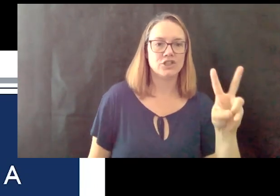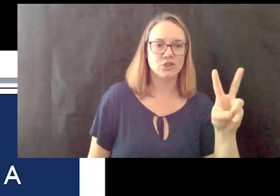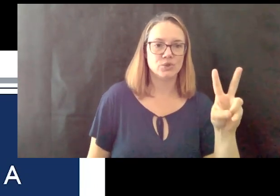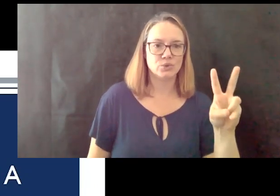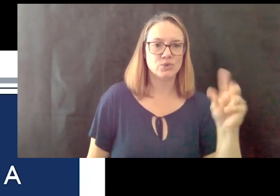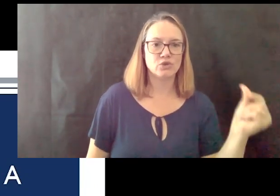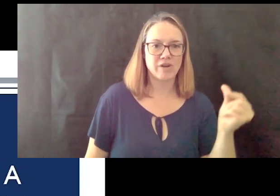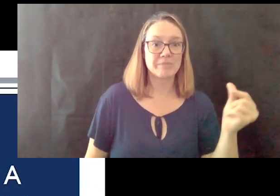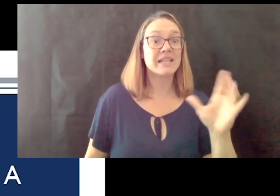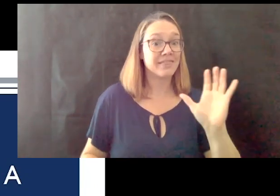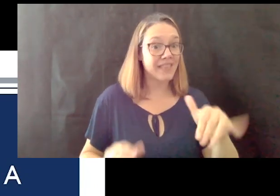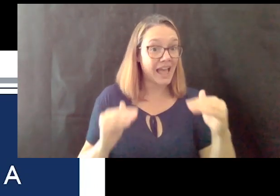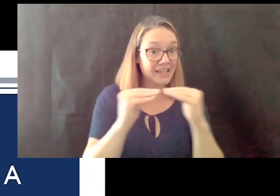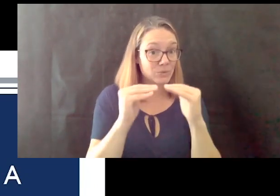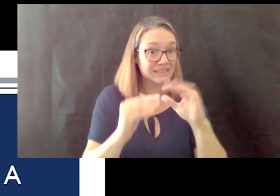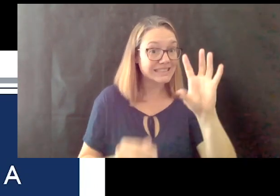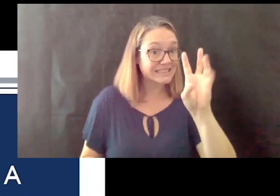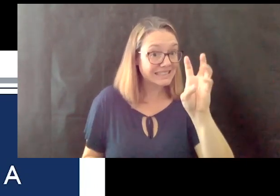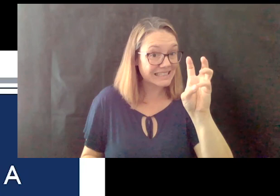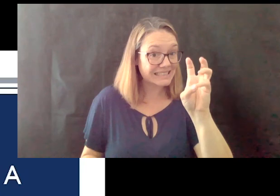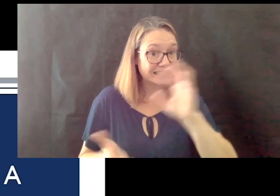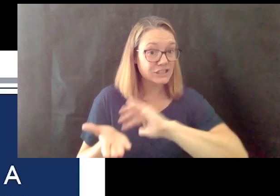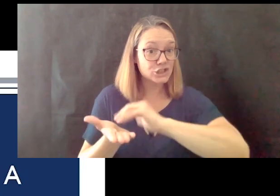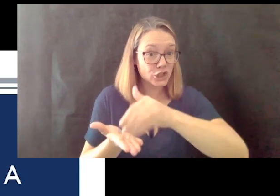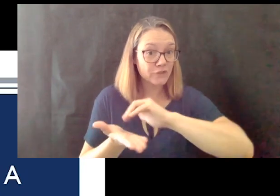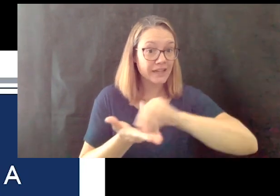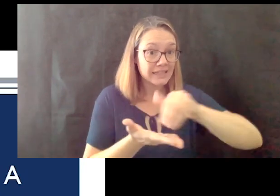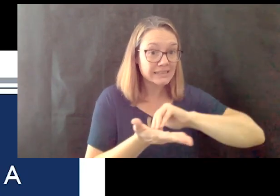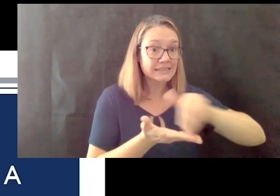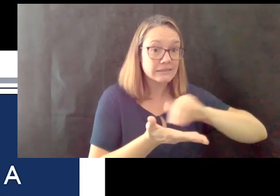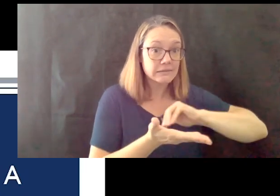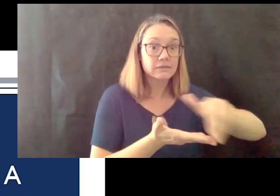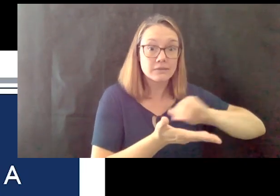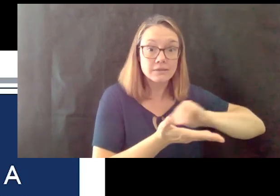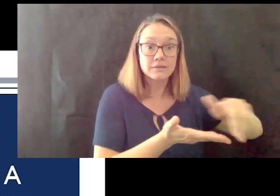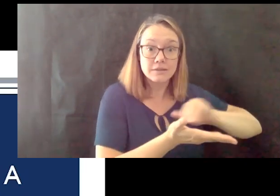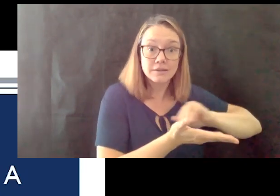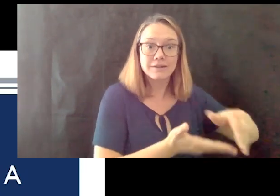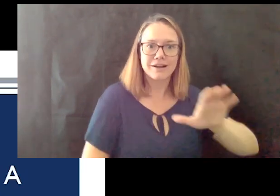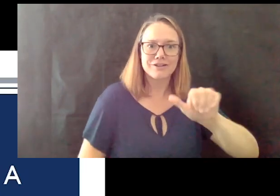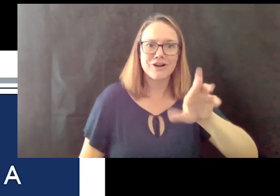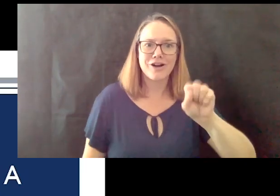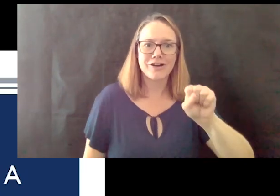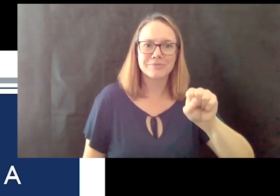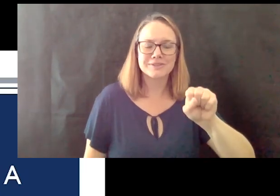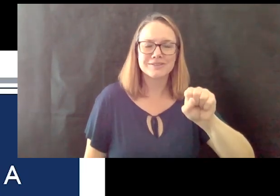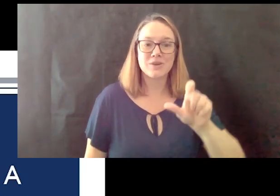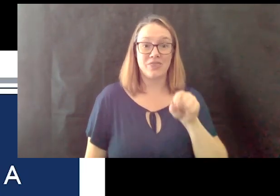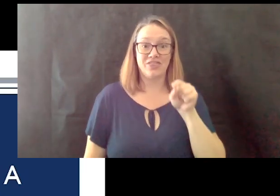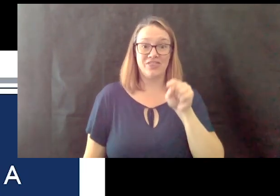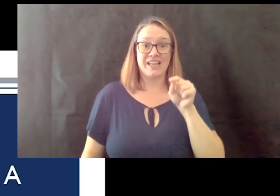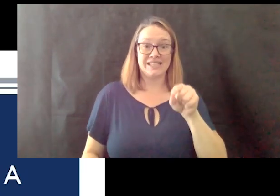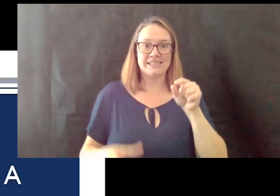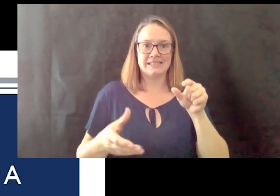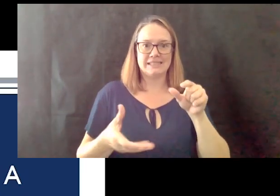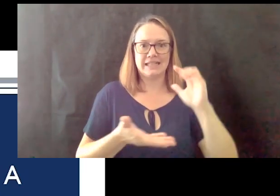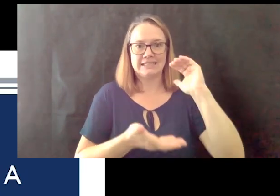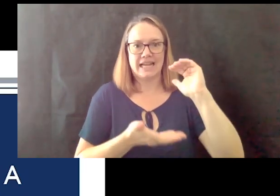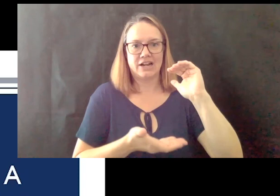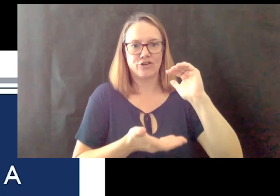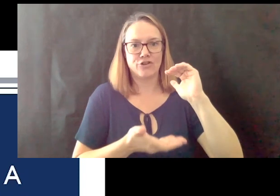grams. And that actually equates to 6 servings of carbs. So eating this entire container of